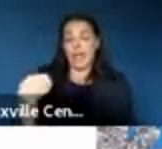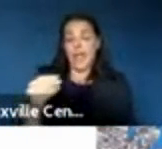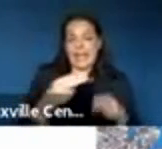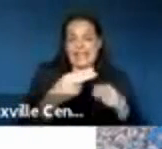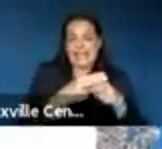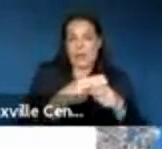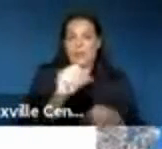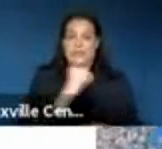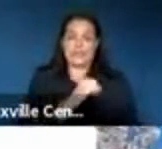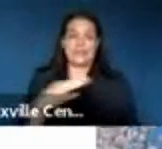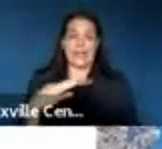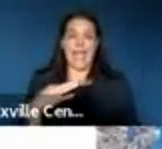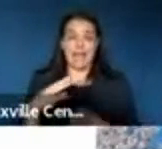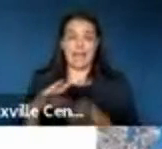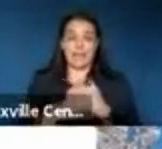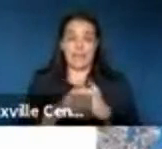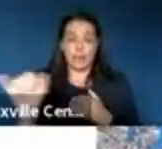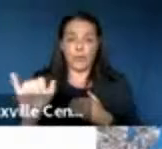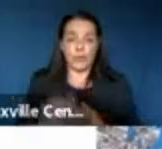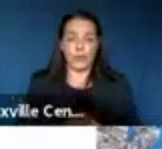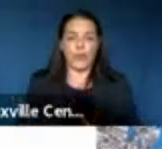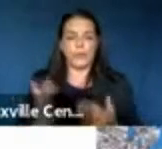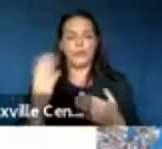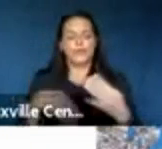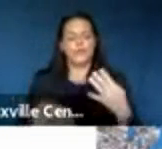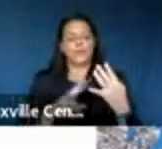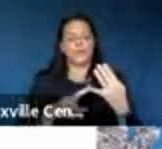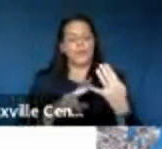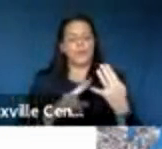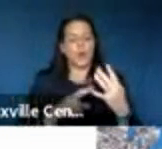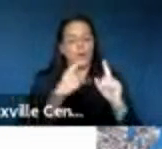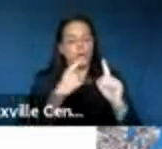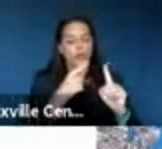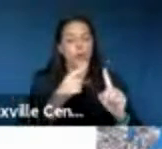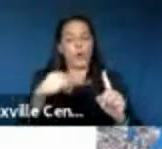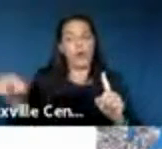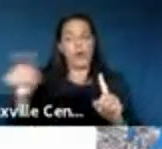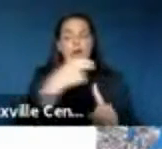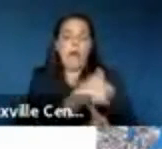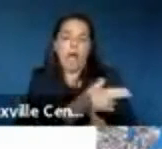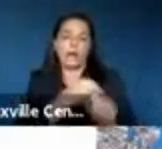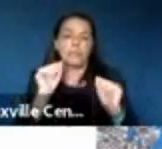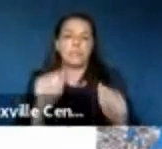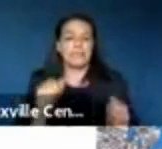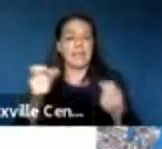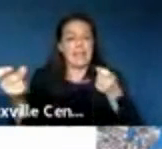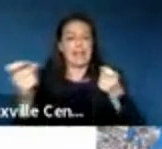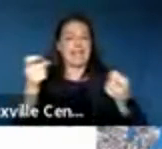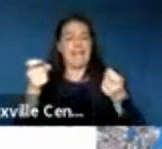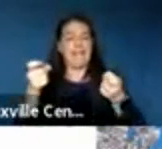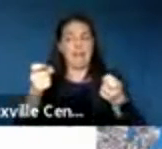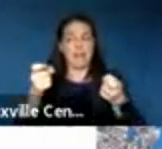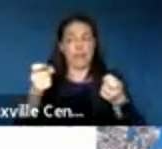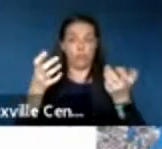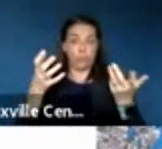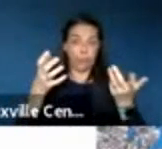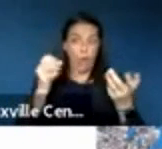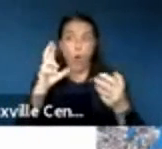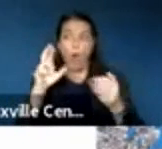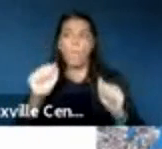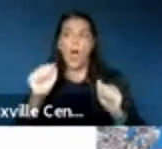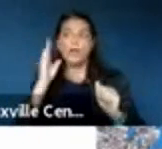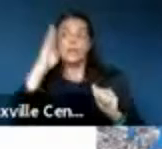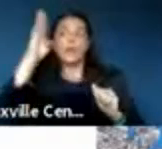temporary staff. Our fourth benchmark, healthcare system capabilities remain within current and forecasted